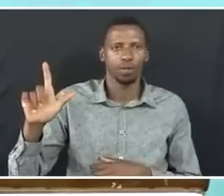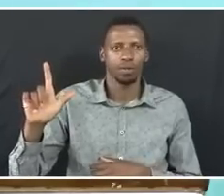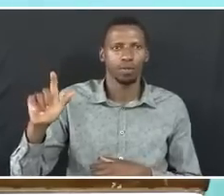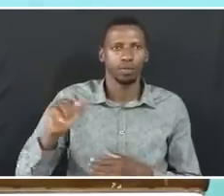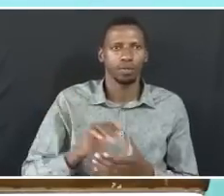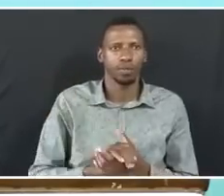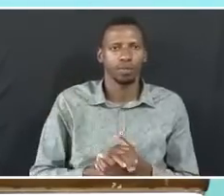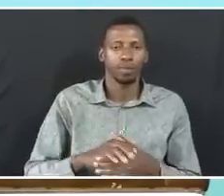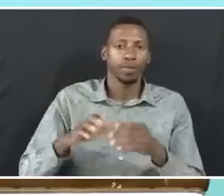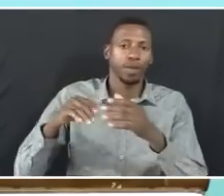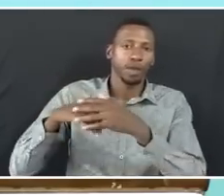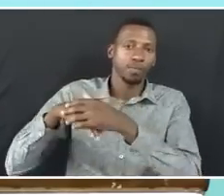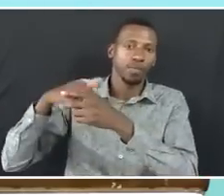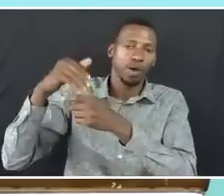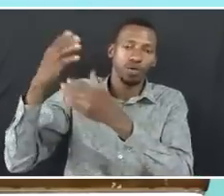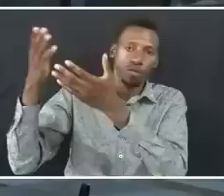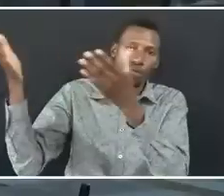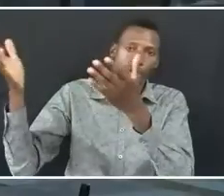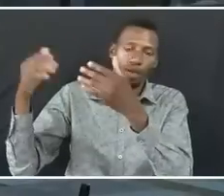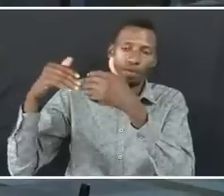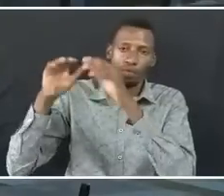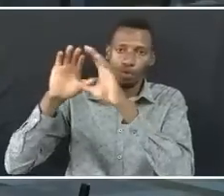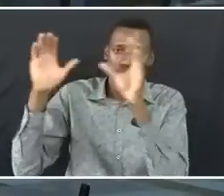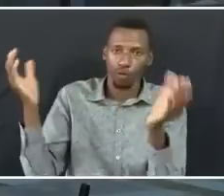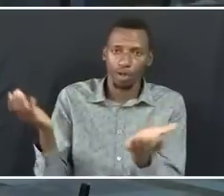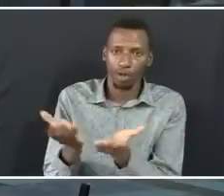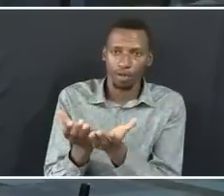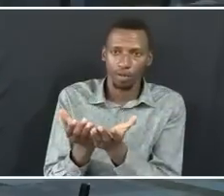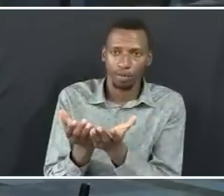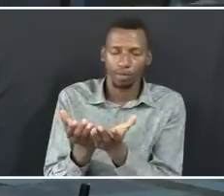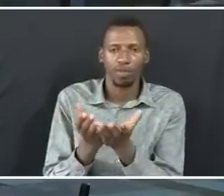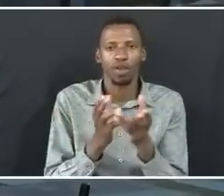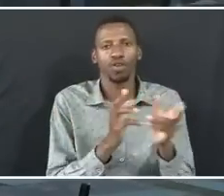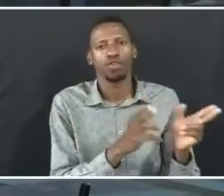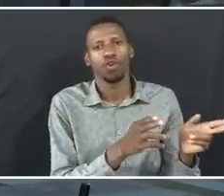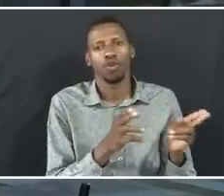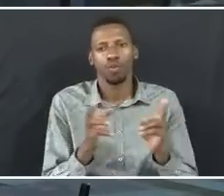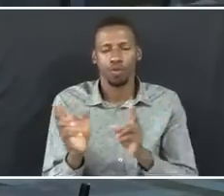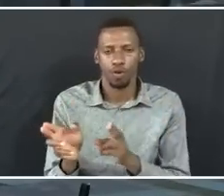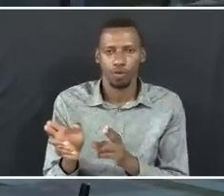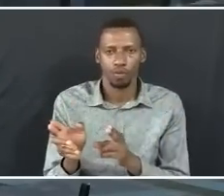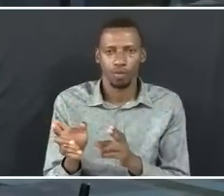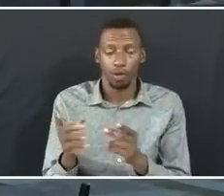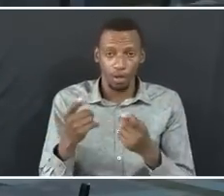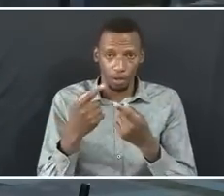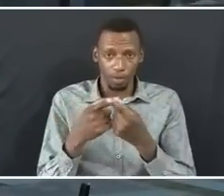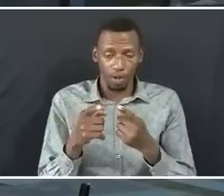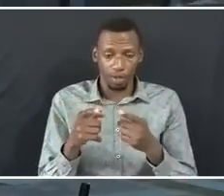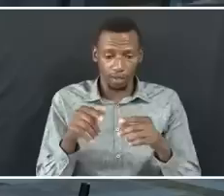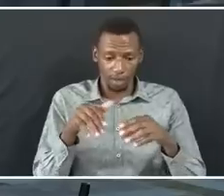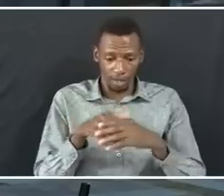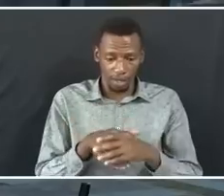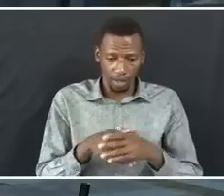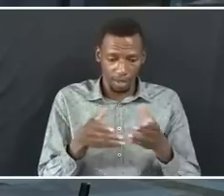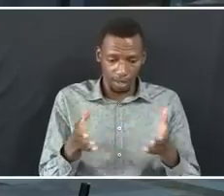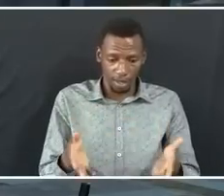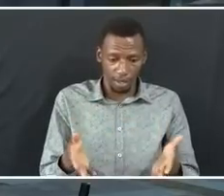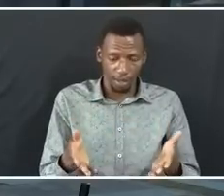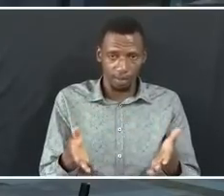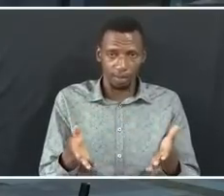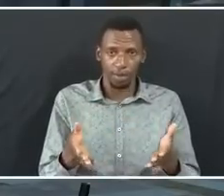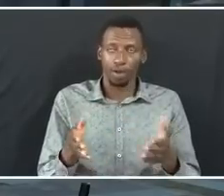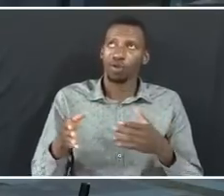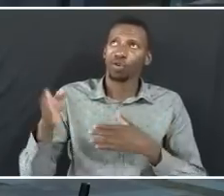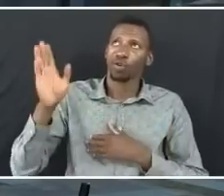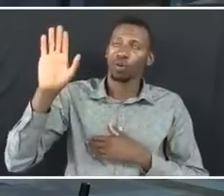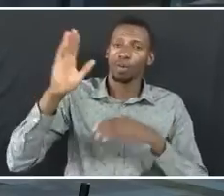Out there in the world, it is homo. But in this house, it